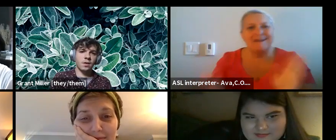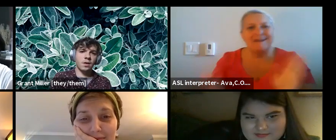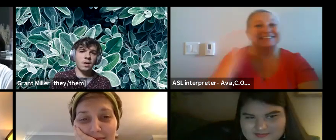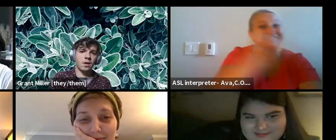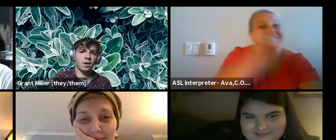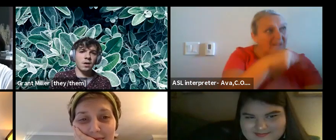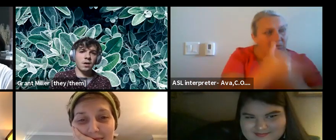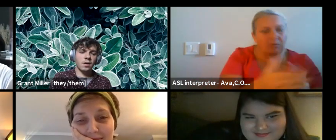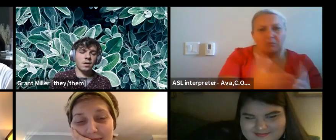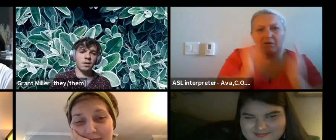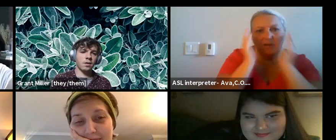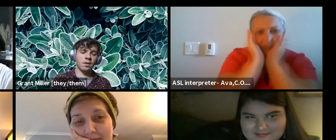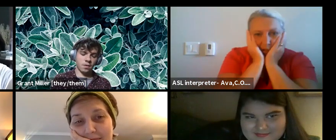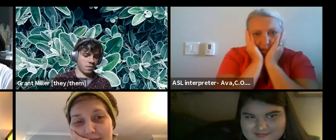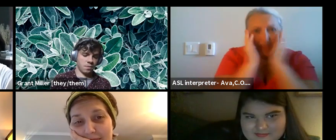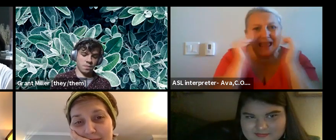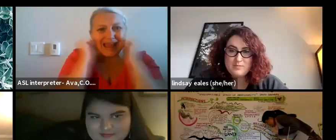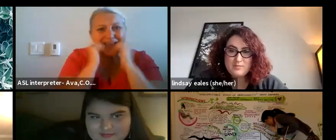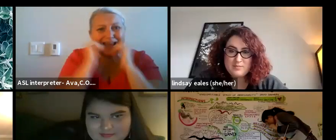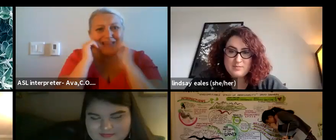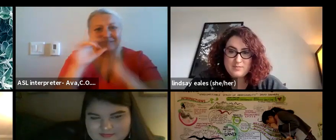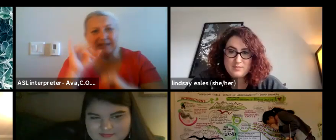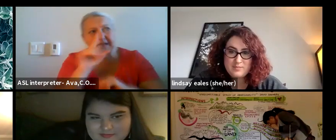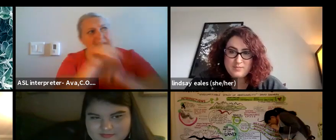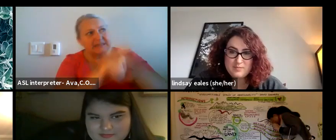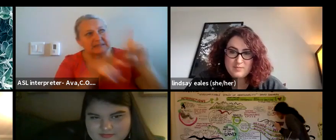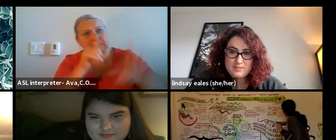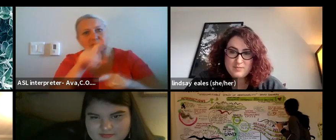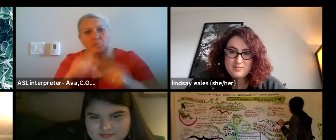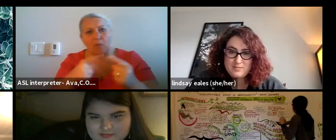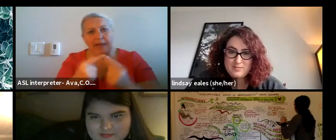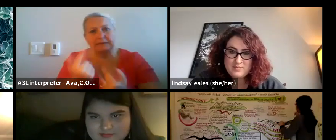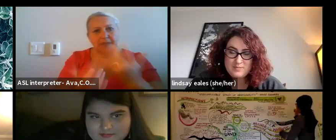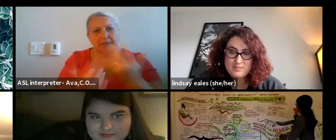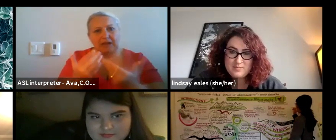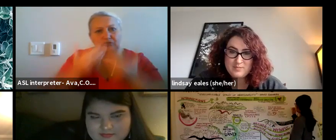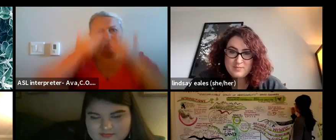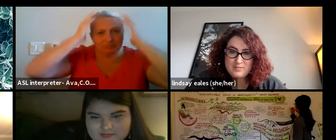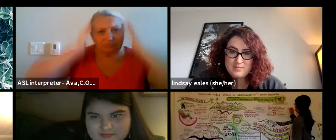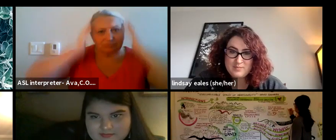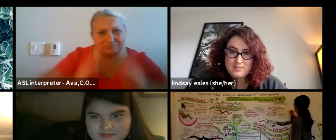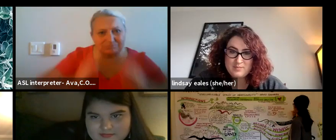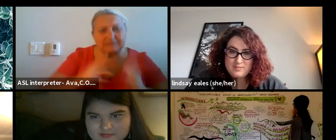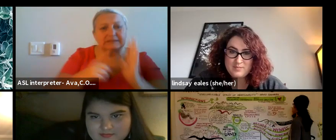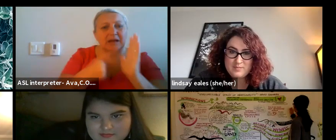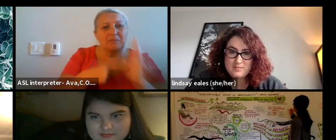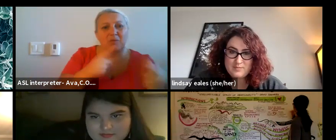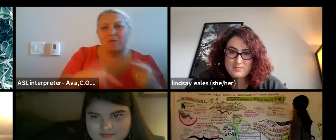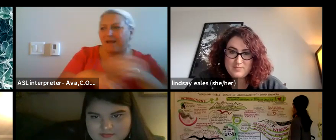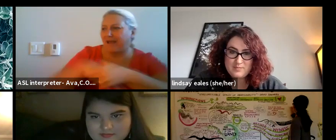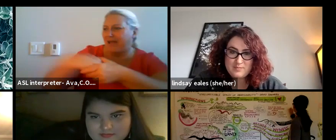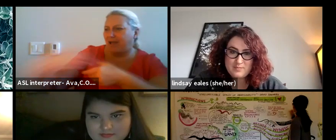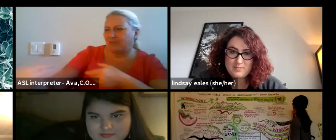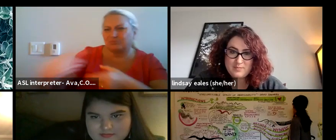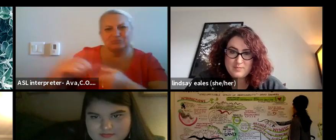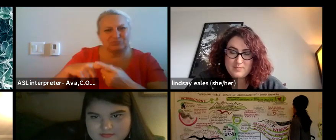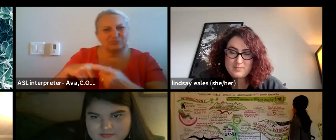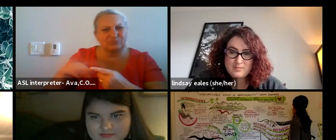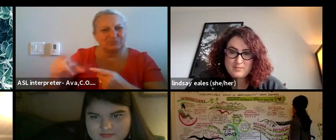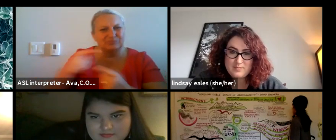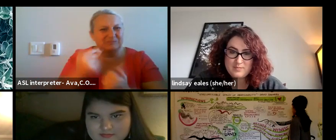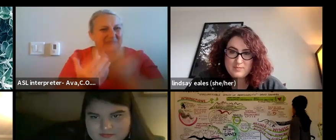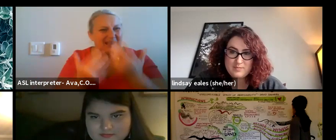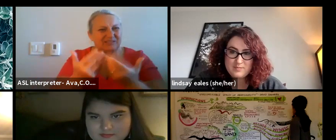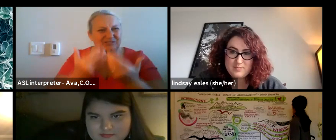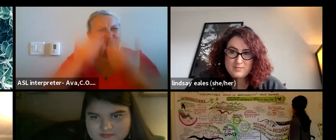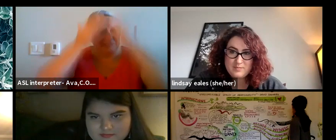Okay, yeah, shall we go outside to smudge? How do people feel about, and you know, I mean, because there was this, you know,